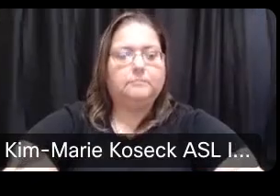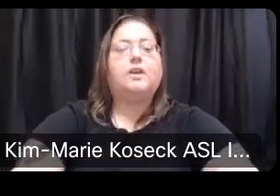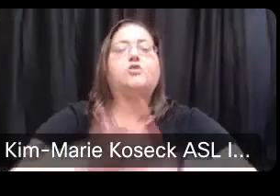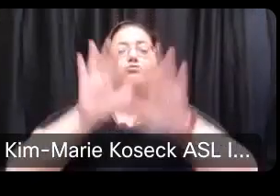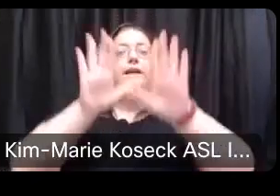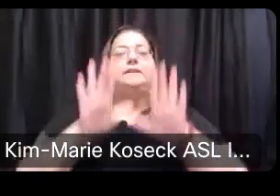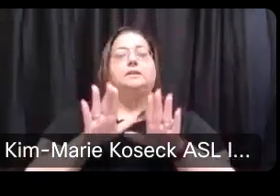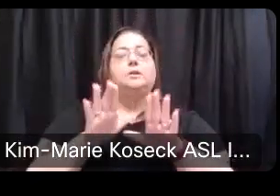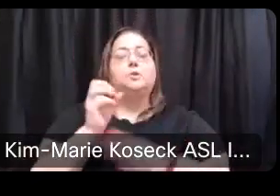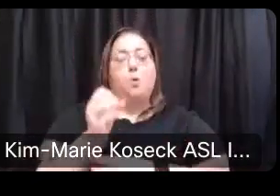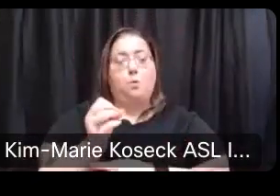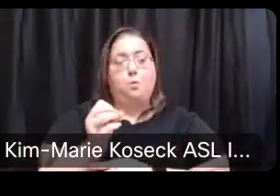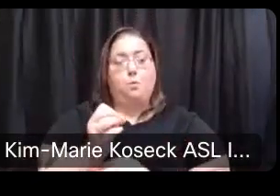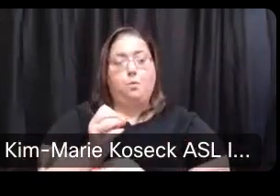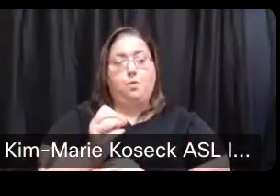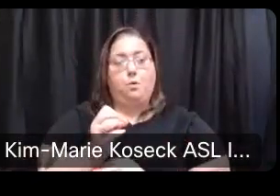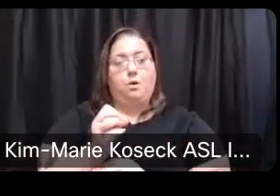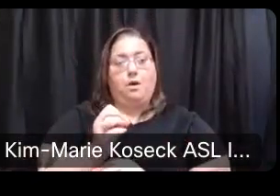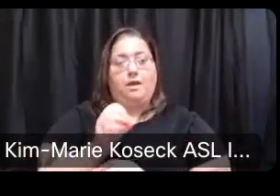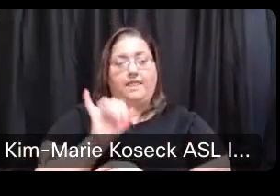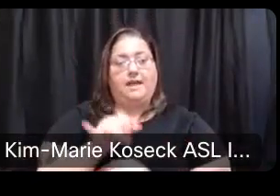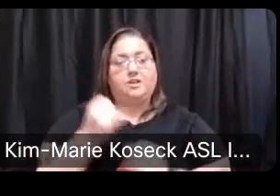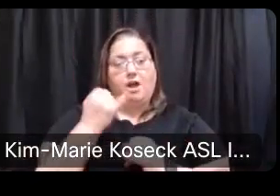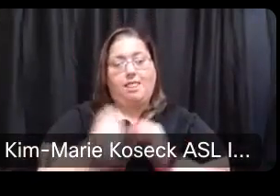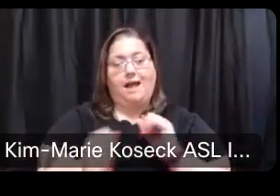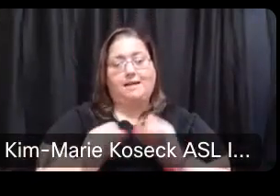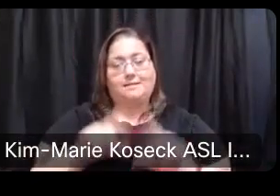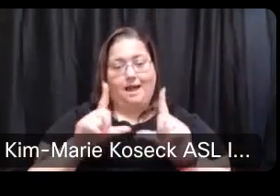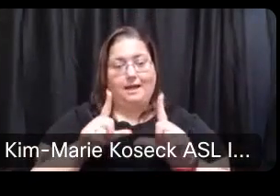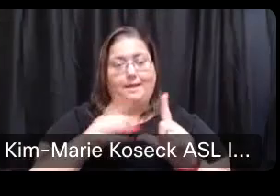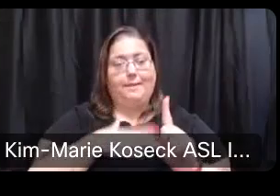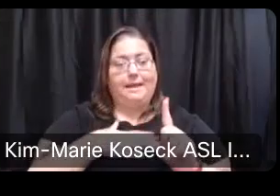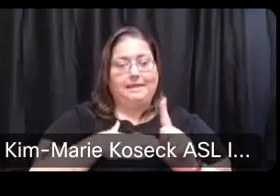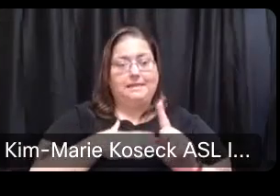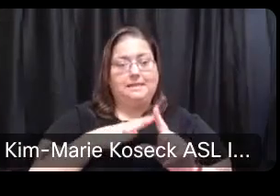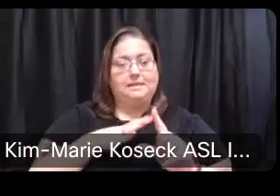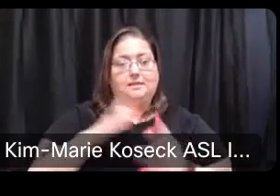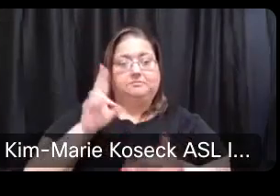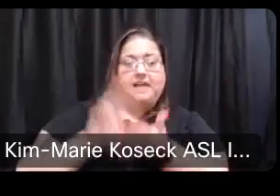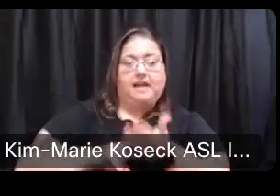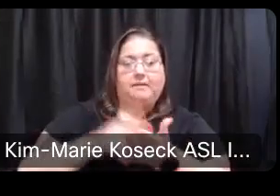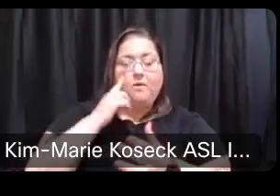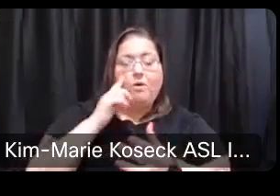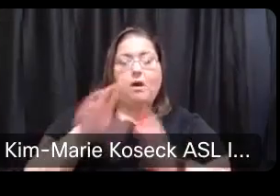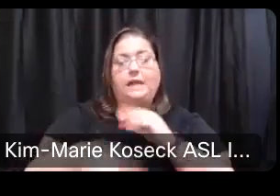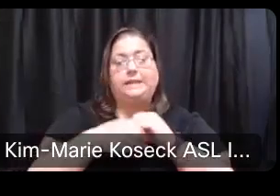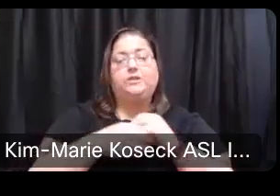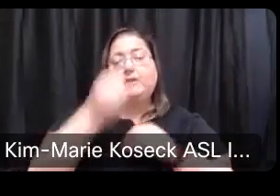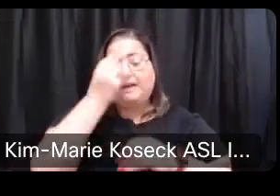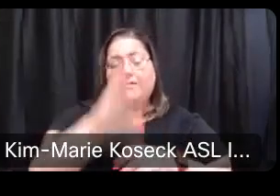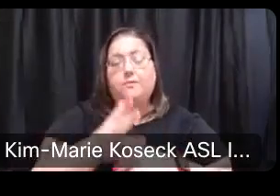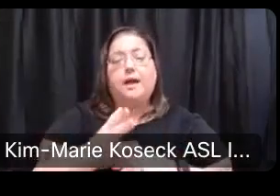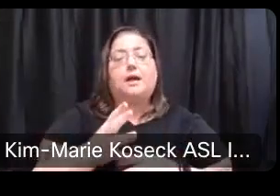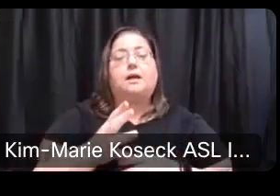Great. So this is our last slide. Please sign up for any additional information about the New York State